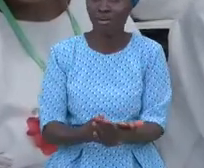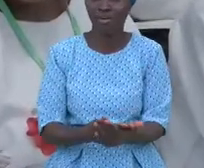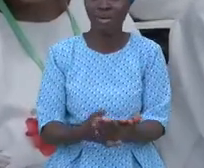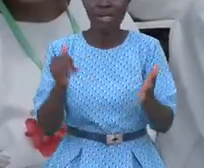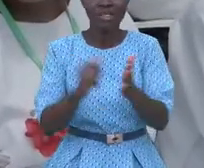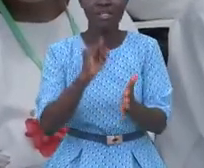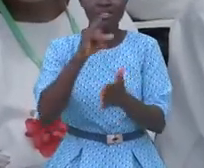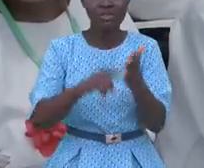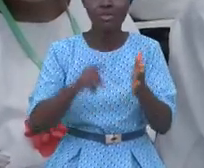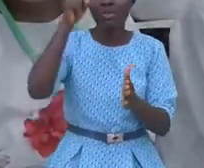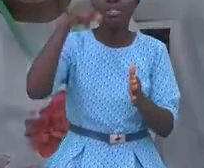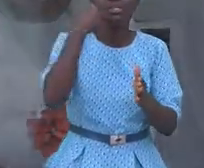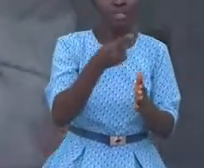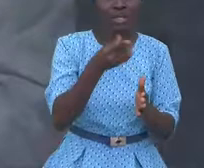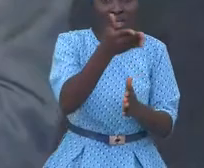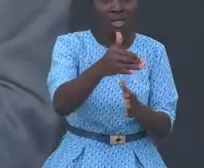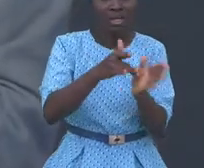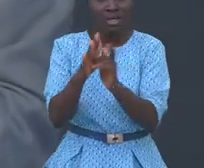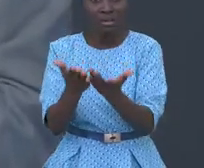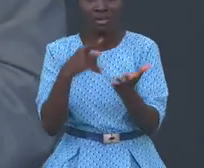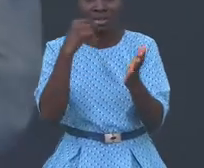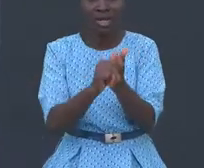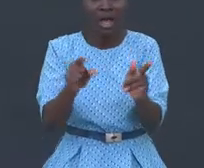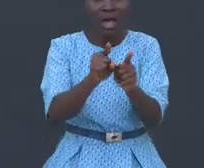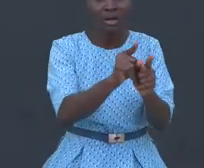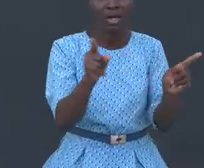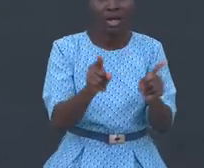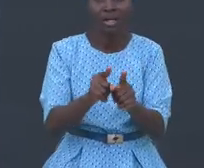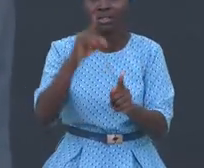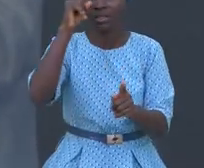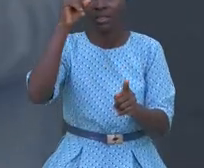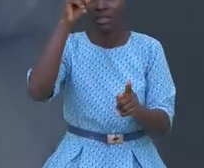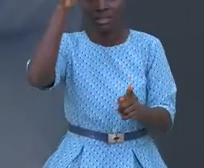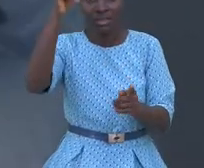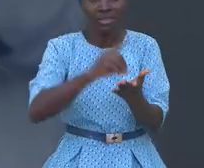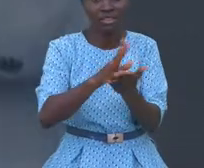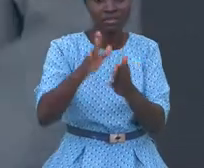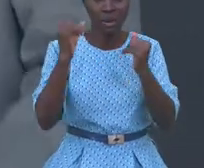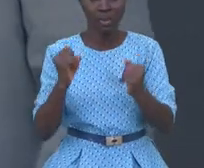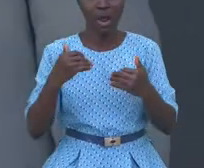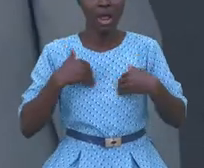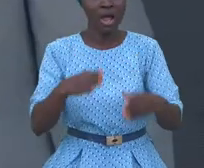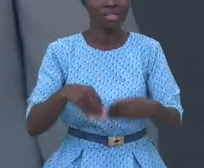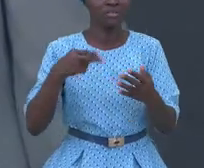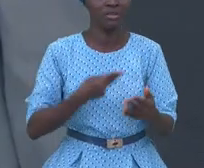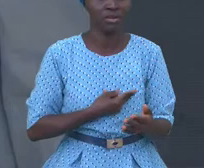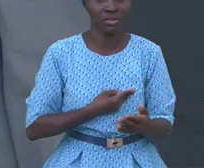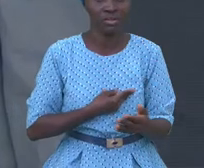says. According as his divine power has given unto us. Look at it.